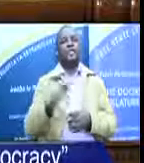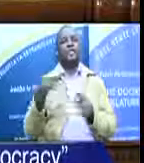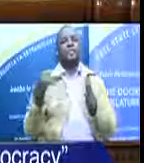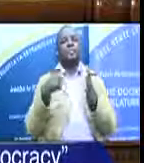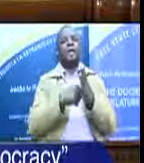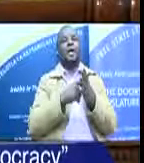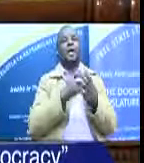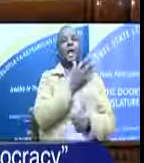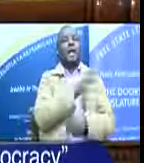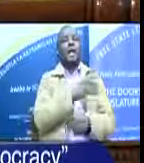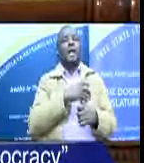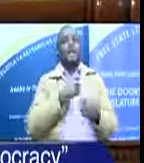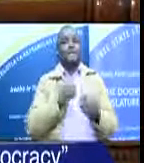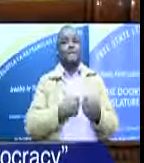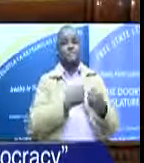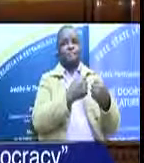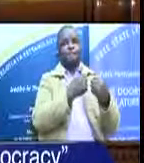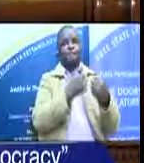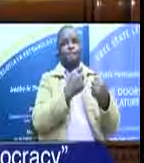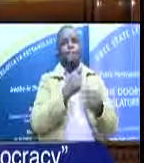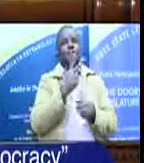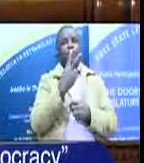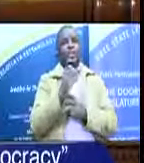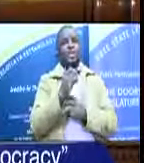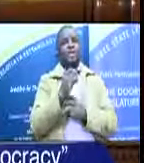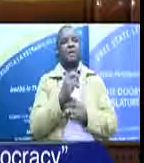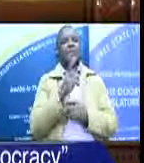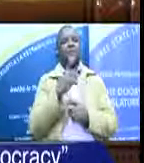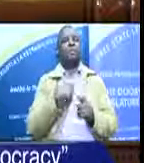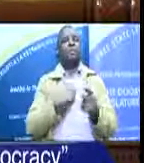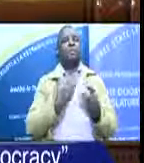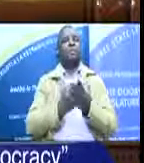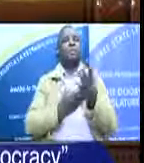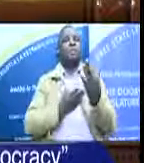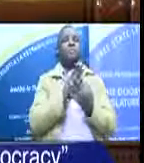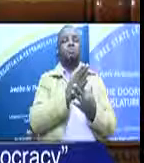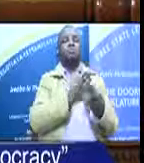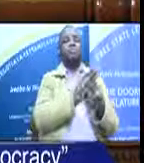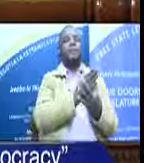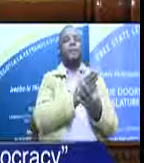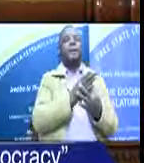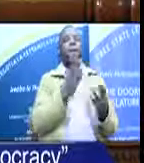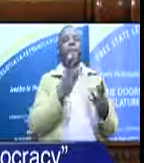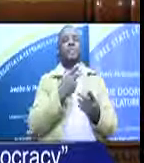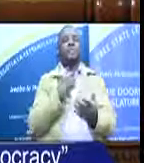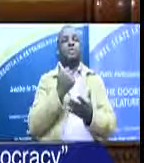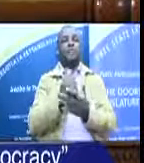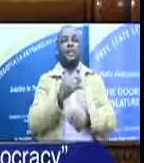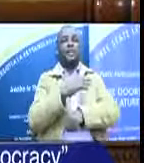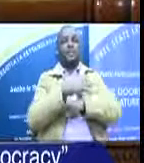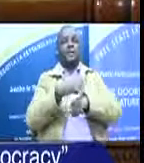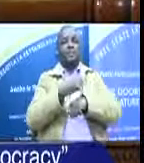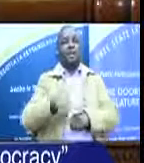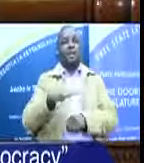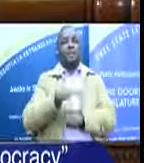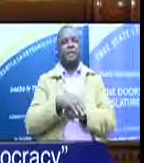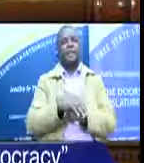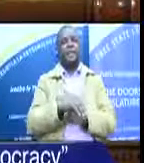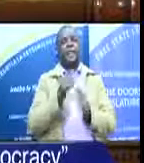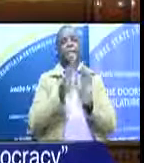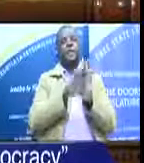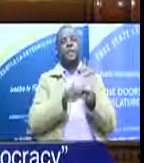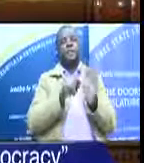clinic tse 20 ho ka fihlella bakudi ba dulang mapolasing. Program